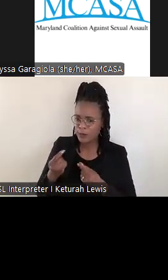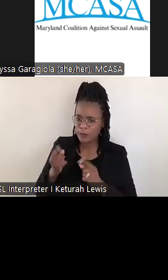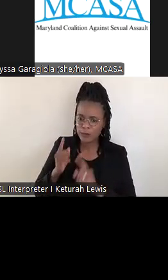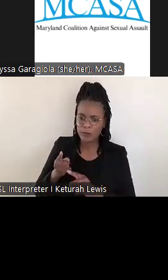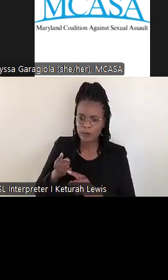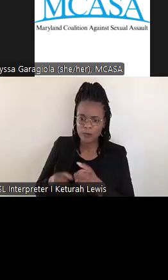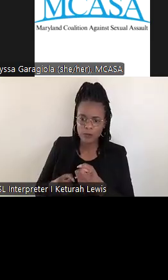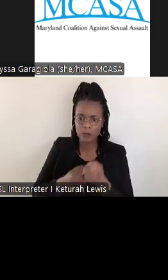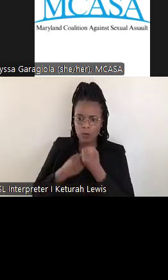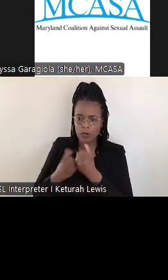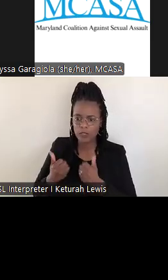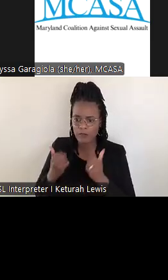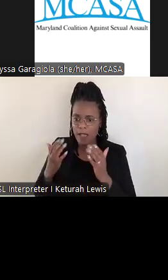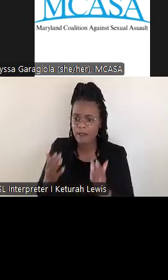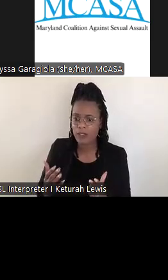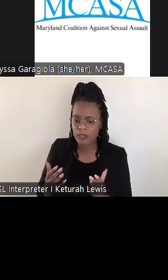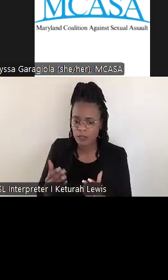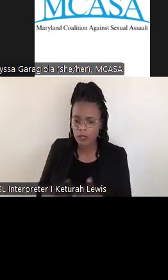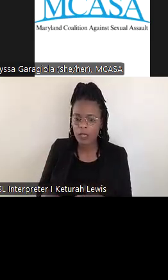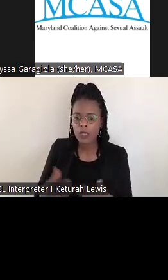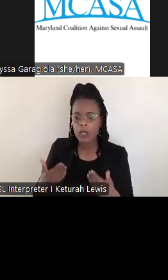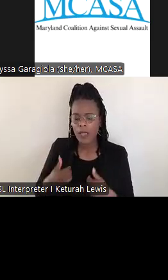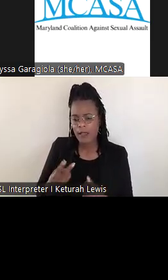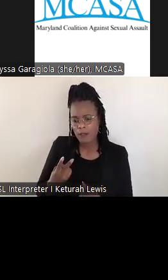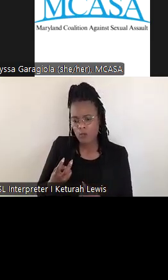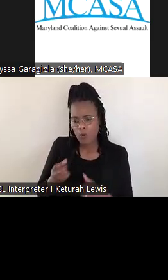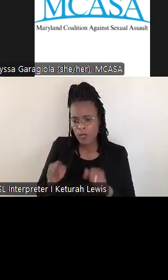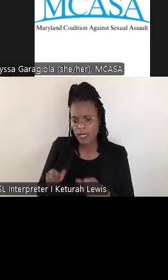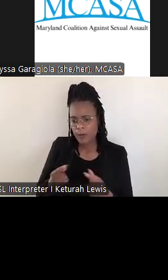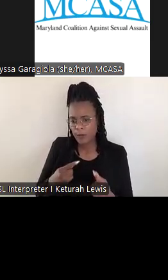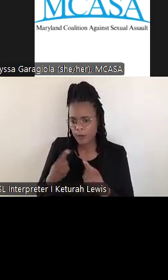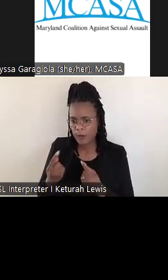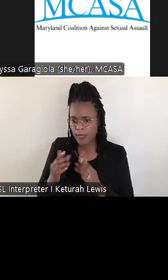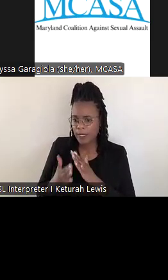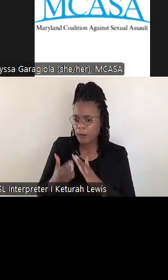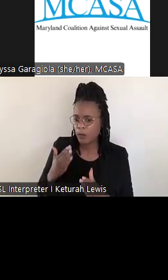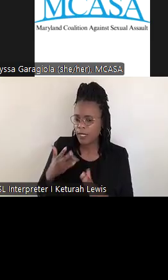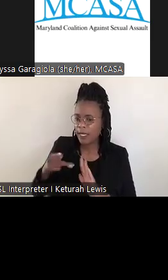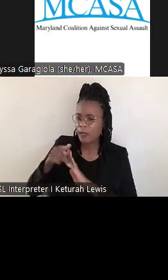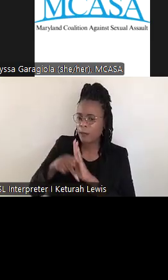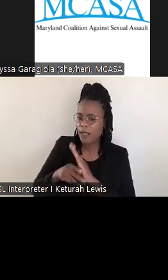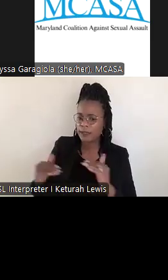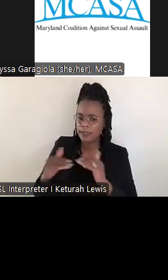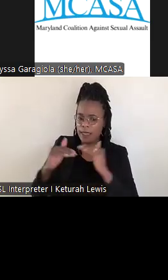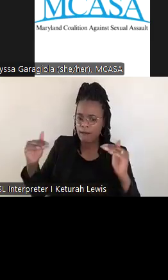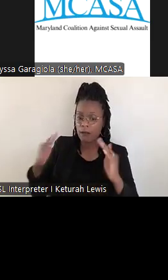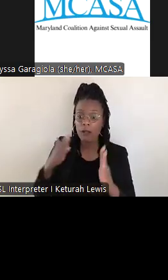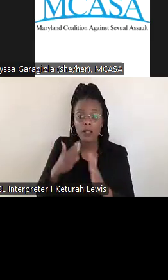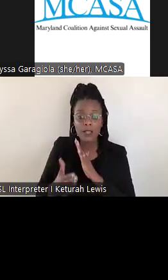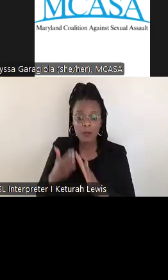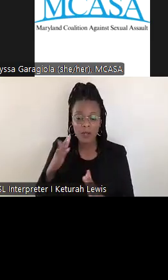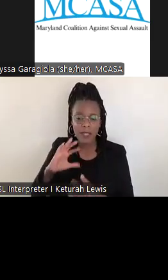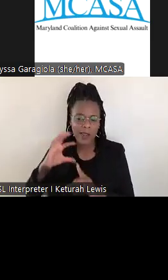at the community and policy levels. So community is cultural values, norms, and